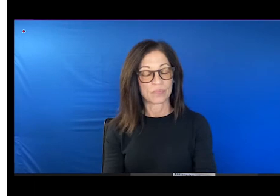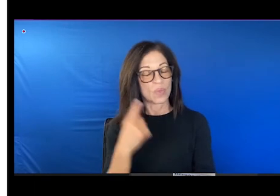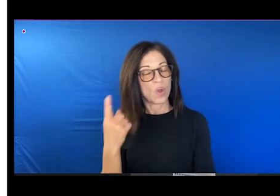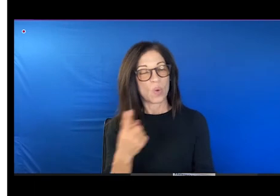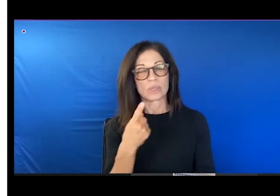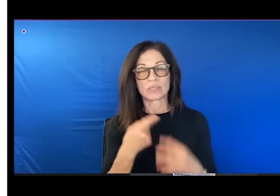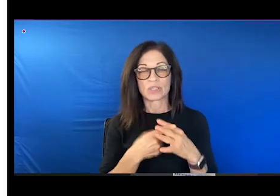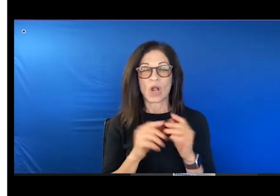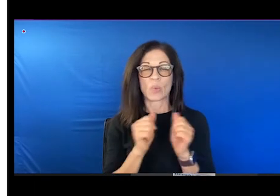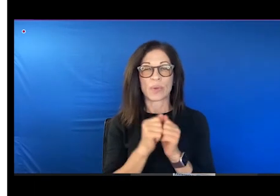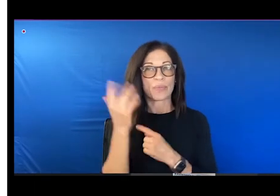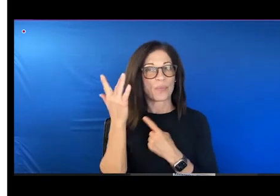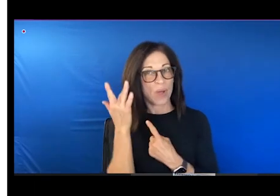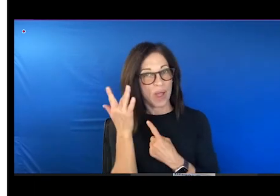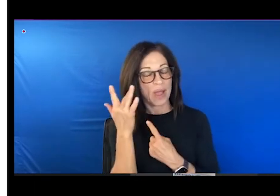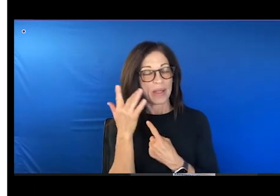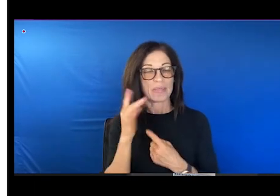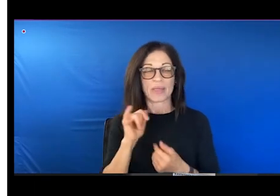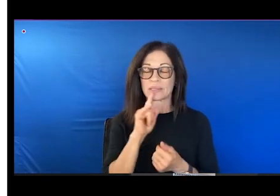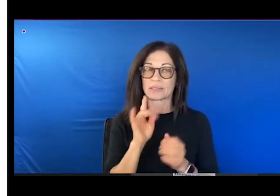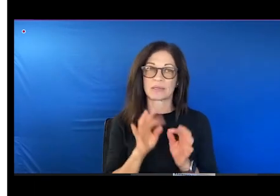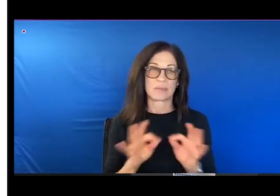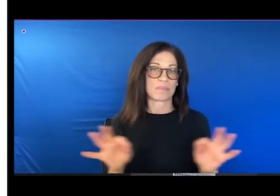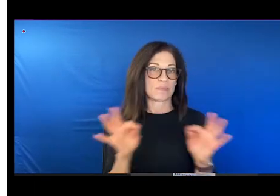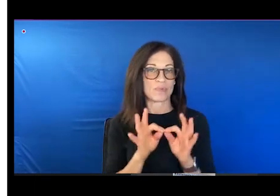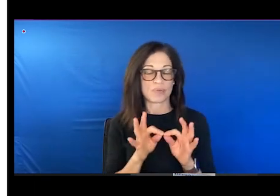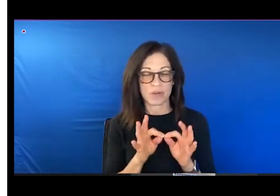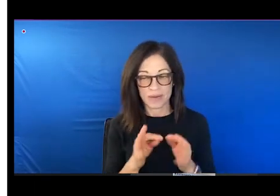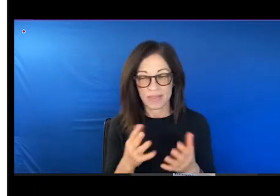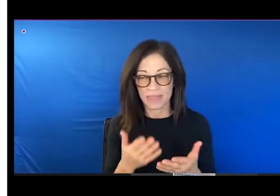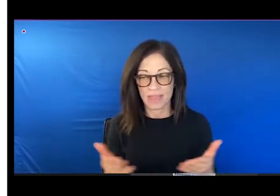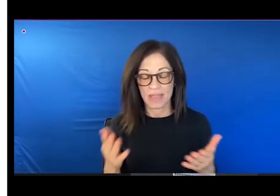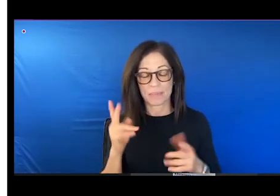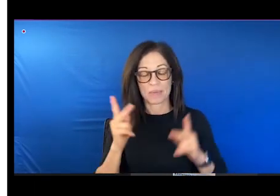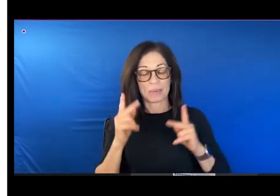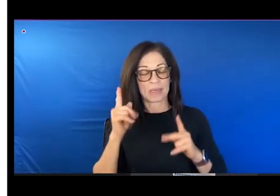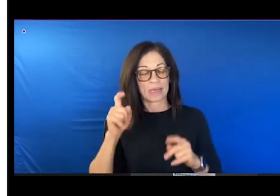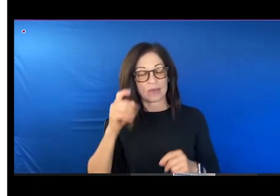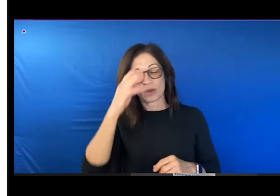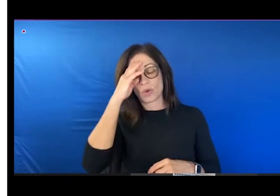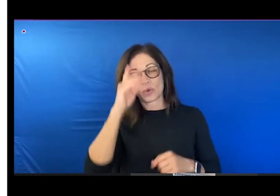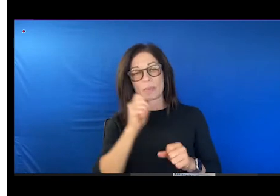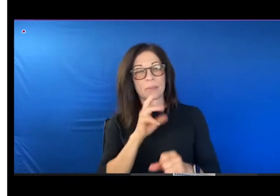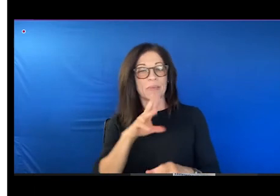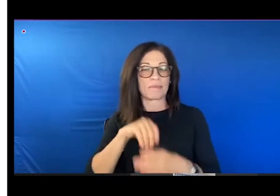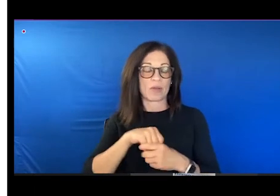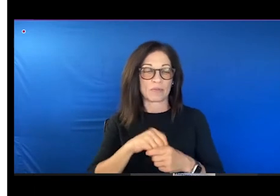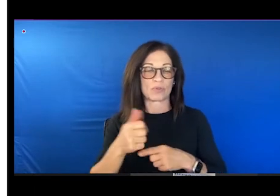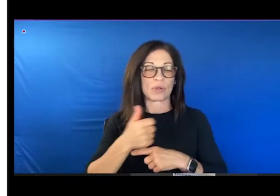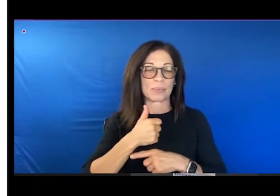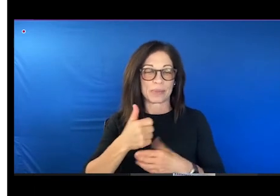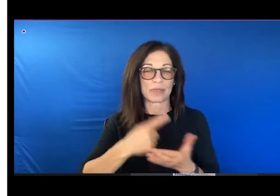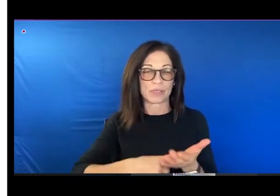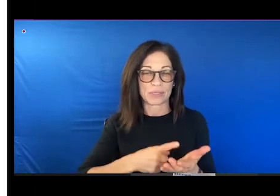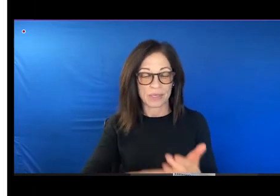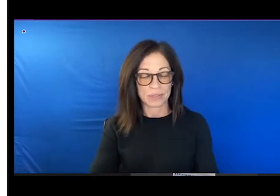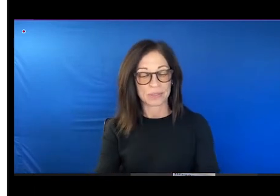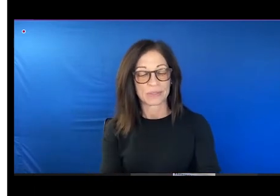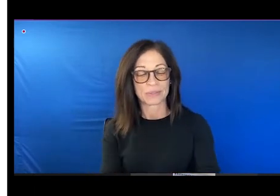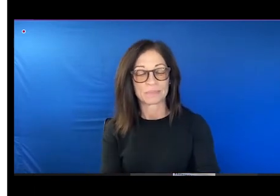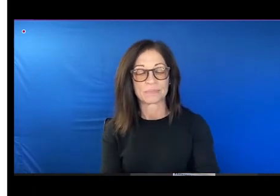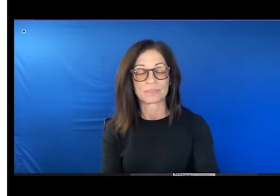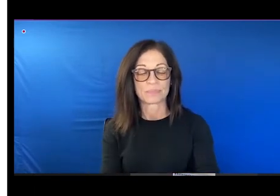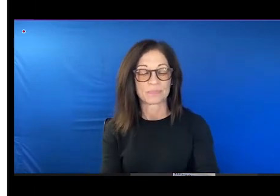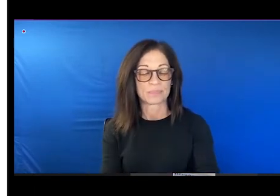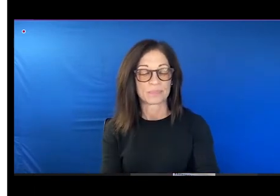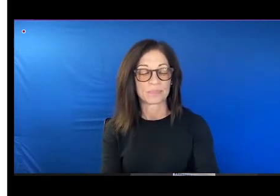start with the why. That is a compelling reason for people to be engaged in transportation discussions. Next slide,